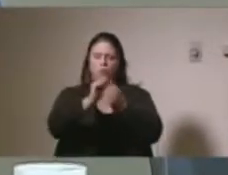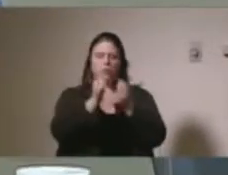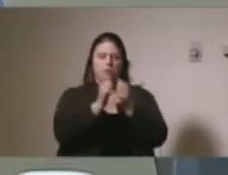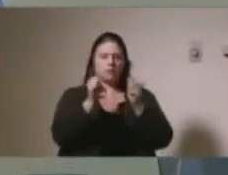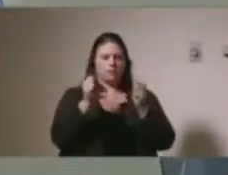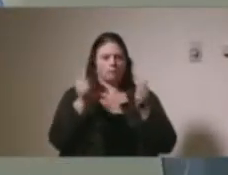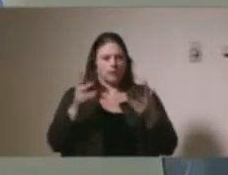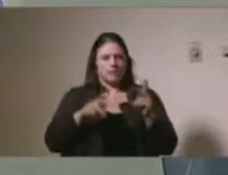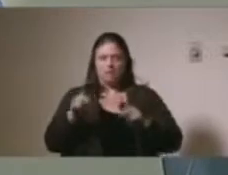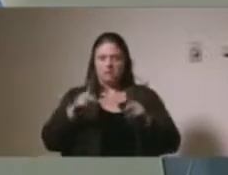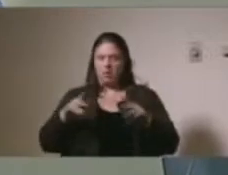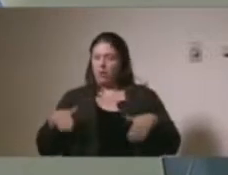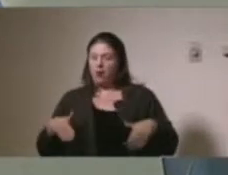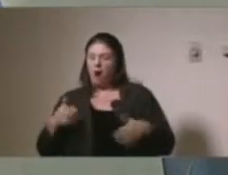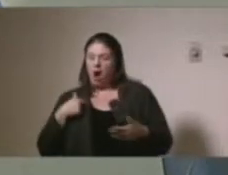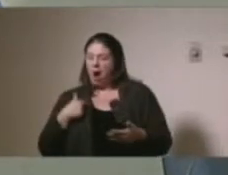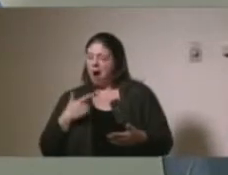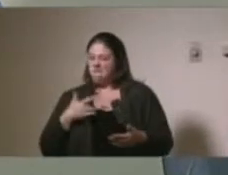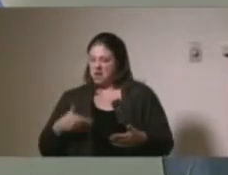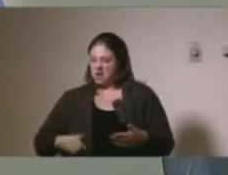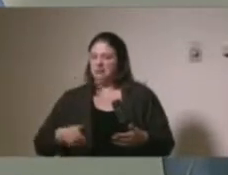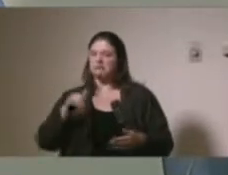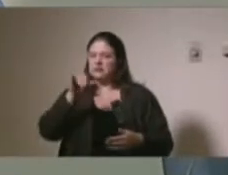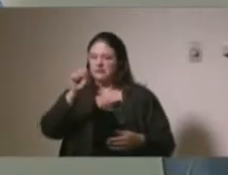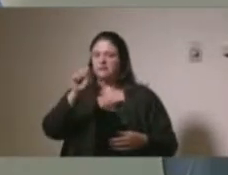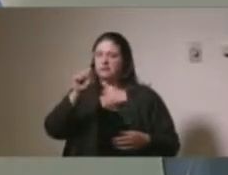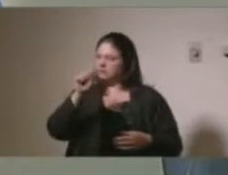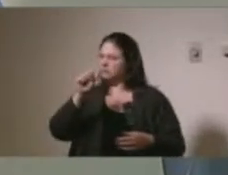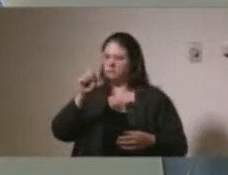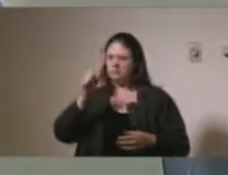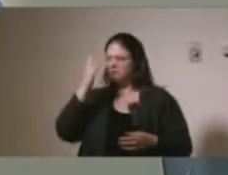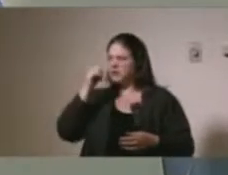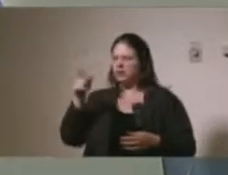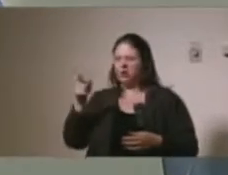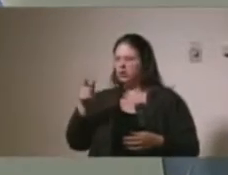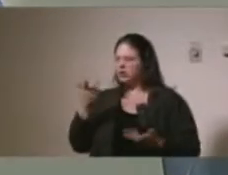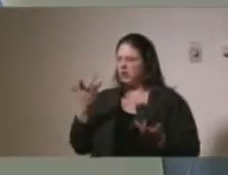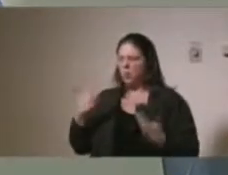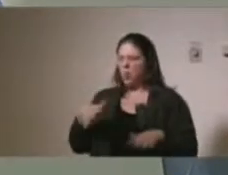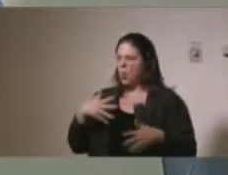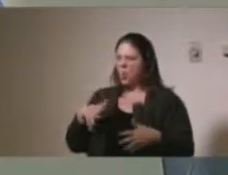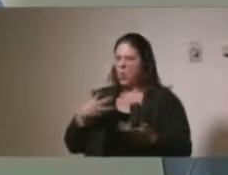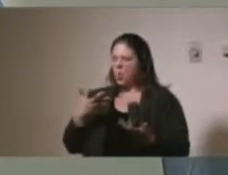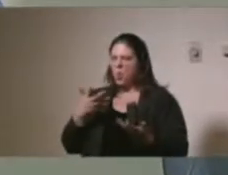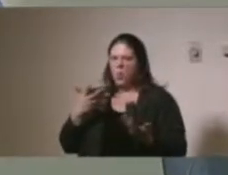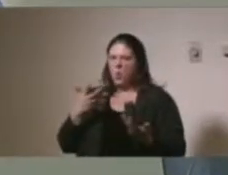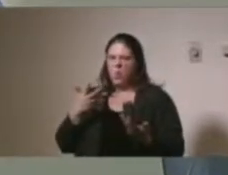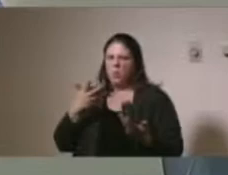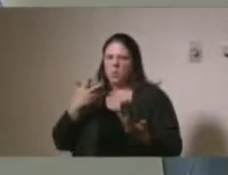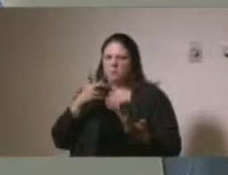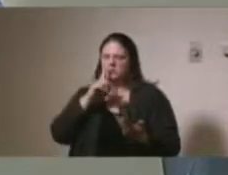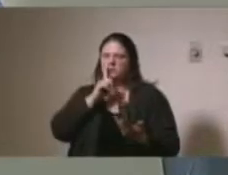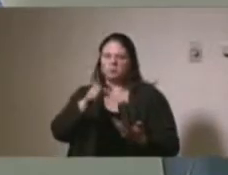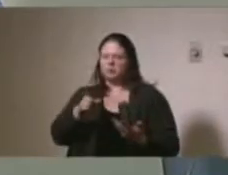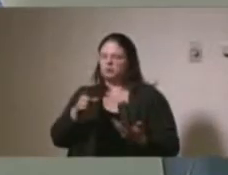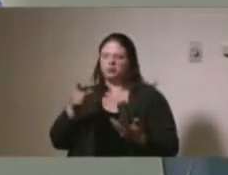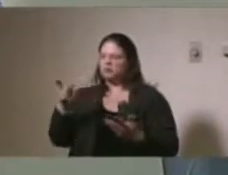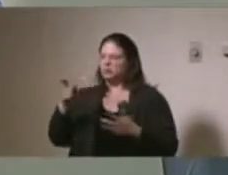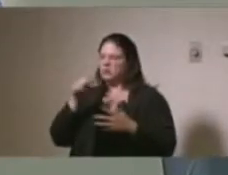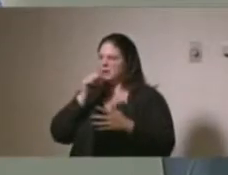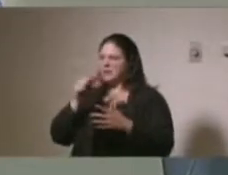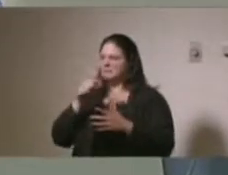of yet, but I would have to believe so. Okay. You know, they're just so crooked and rotten that I'd have to believe that there is some groups on the ground. The question is how can we have